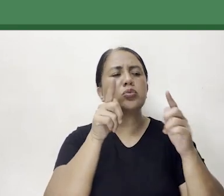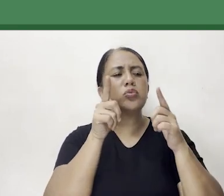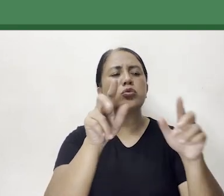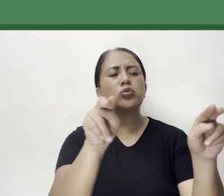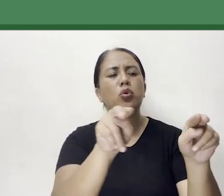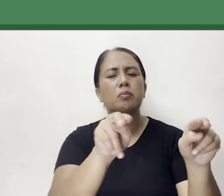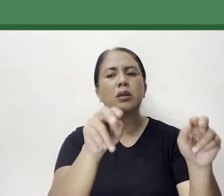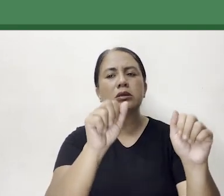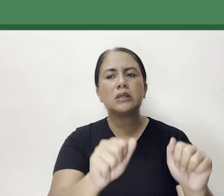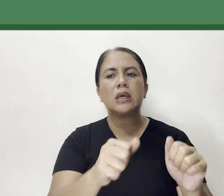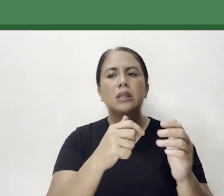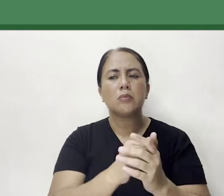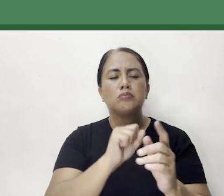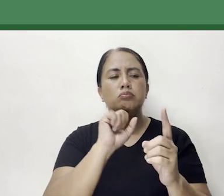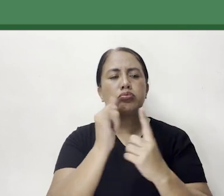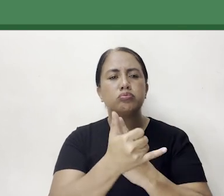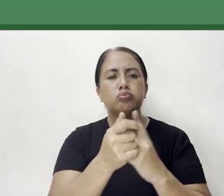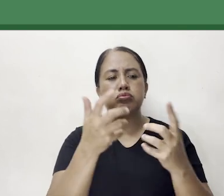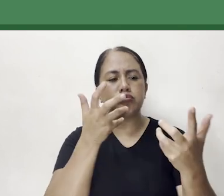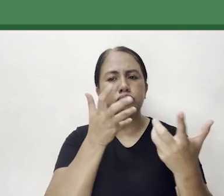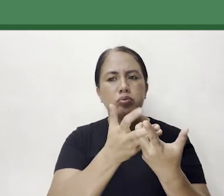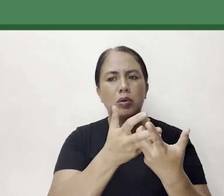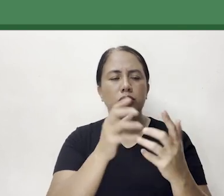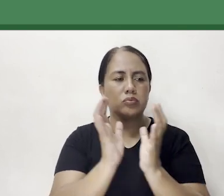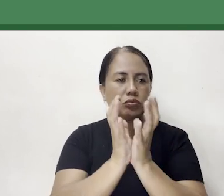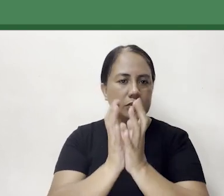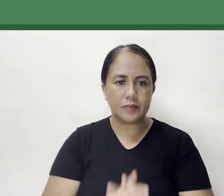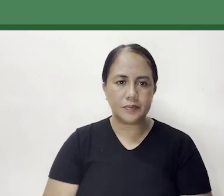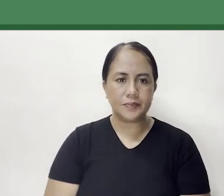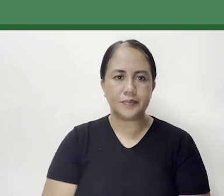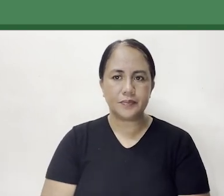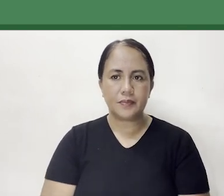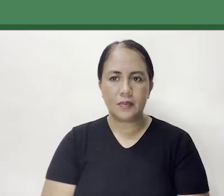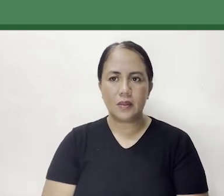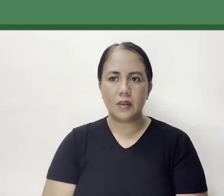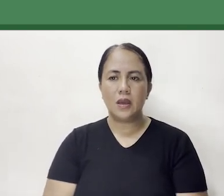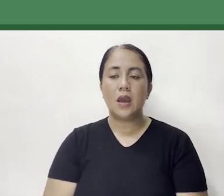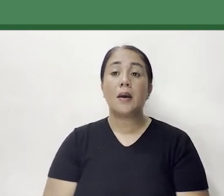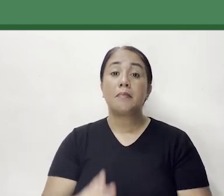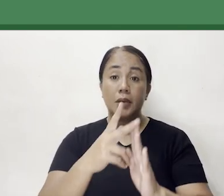look normal so they can meet societal norms and fit back to the community.